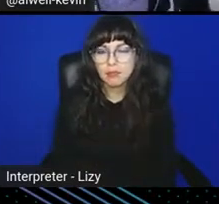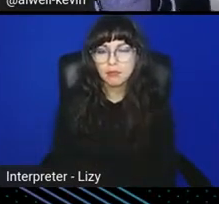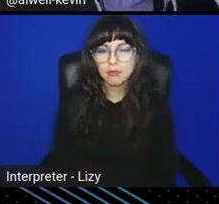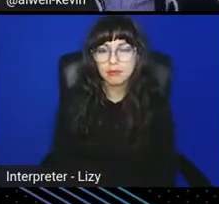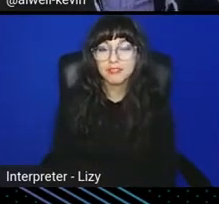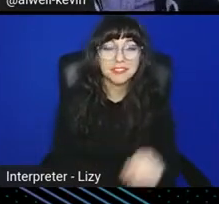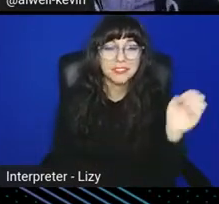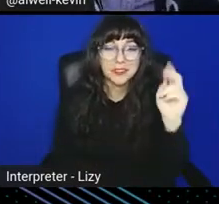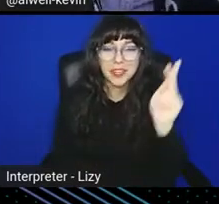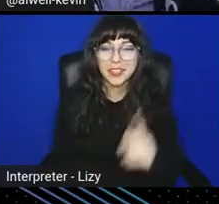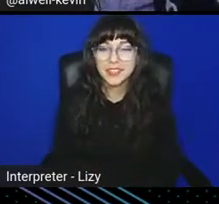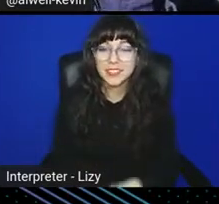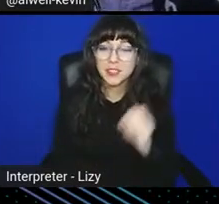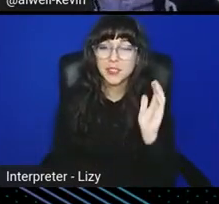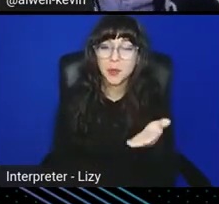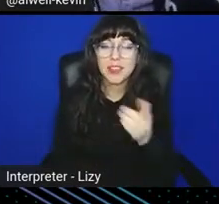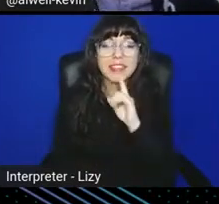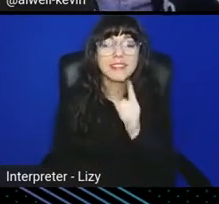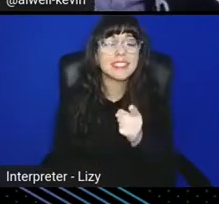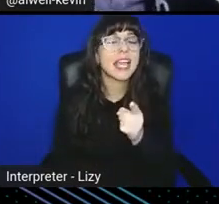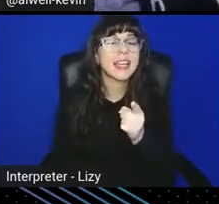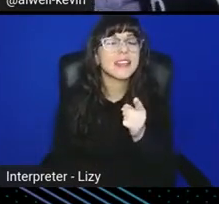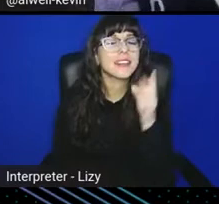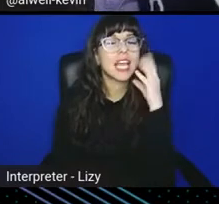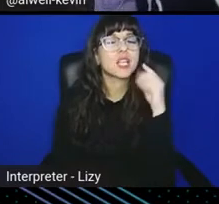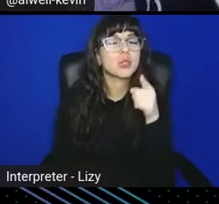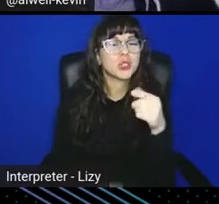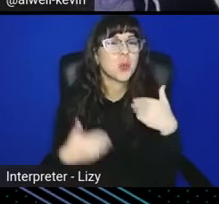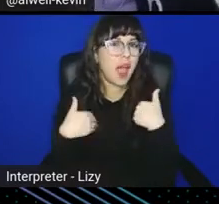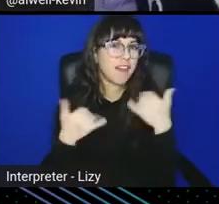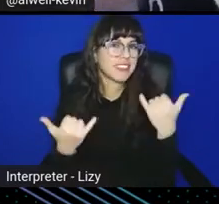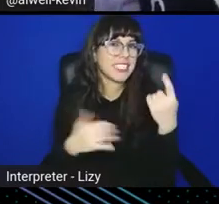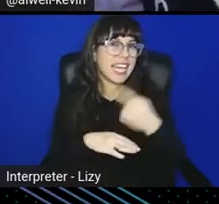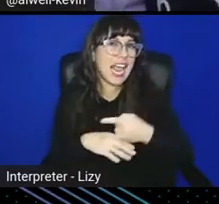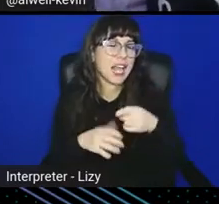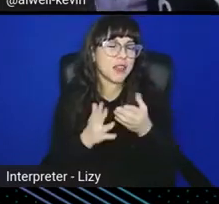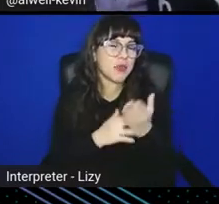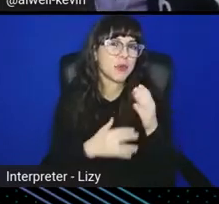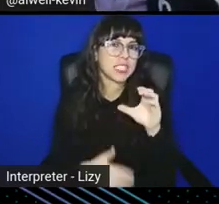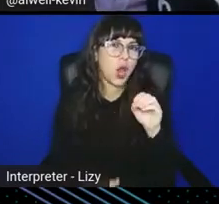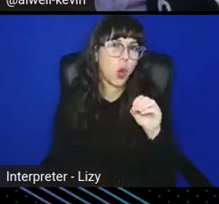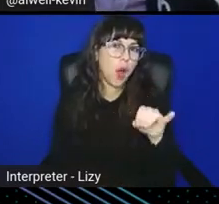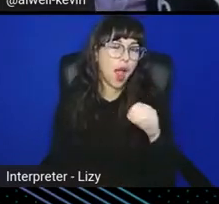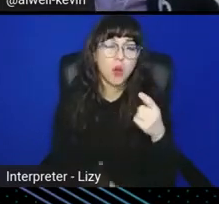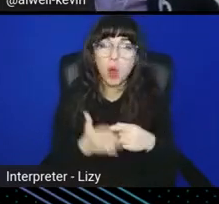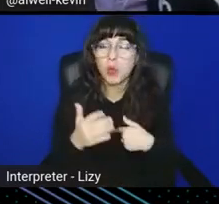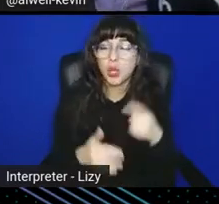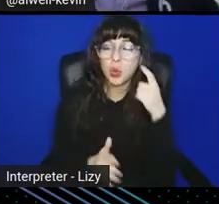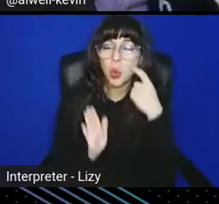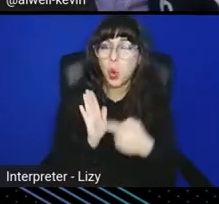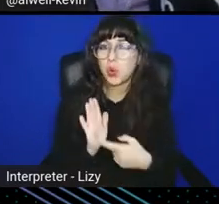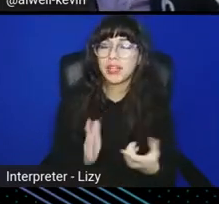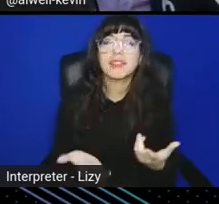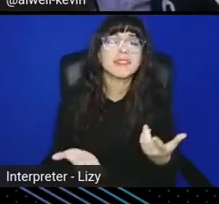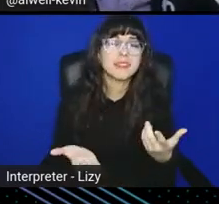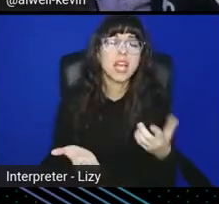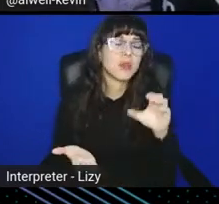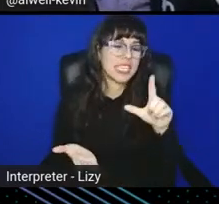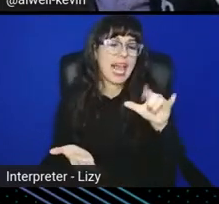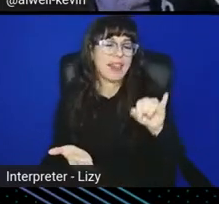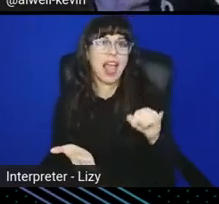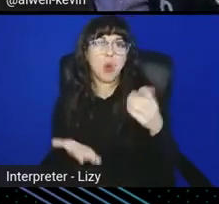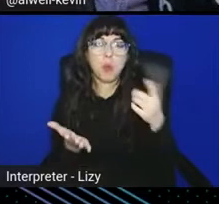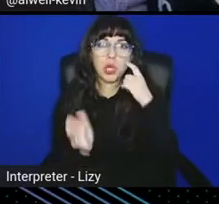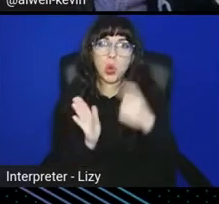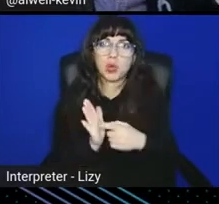Okay, and so this is the experience that you have today through the CLI, okay? And so what we've noticed is that a secret's been detected. It's a type